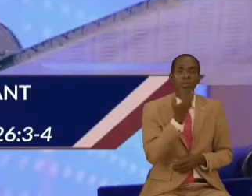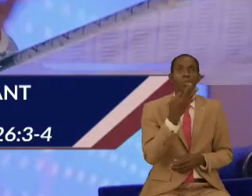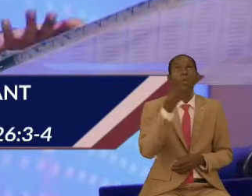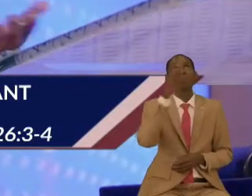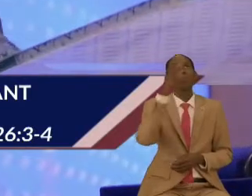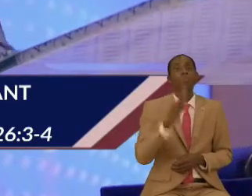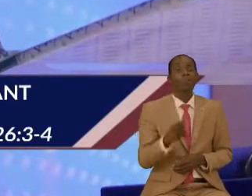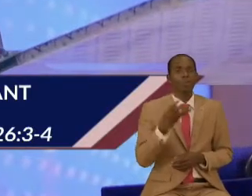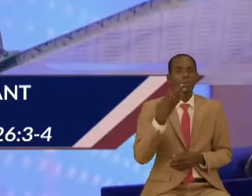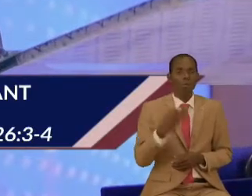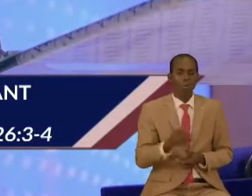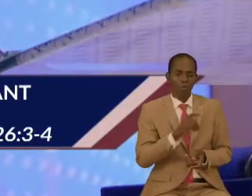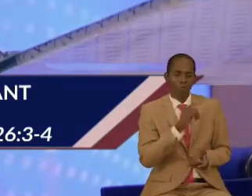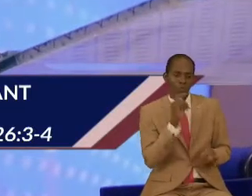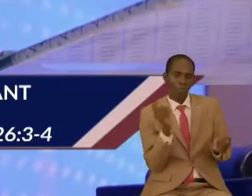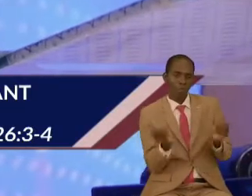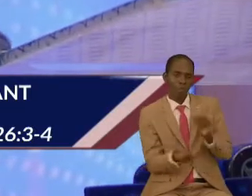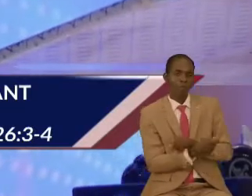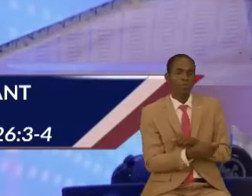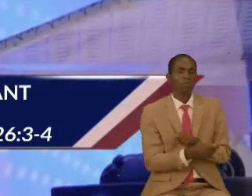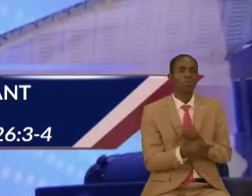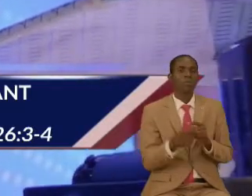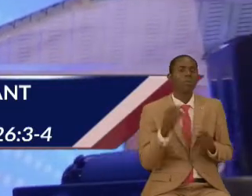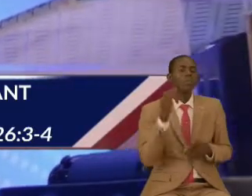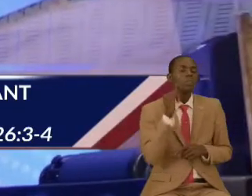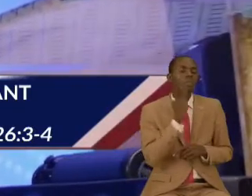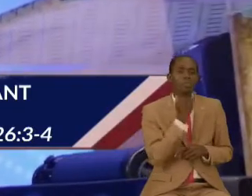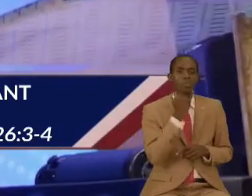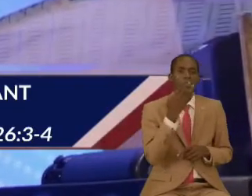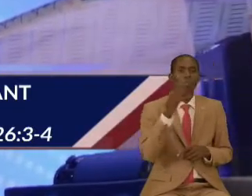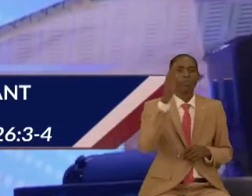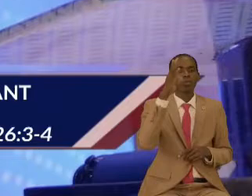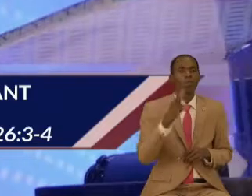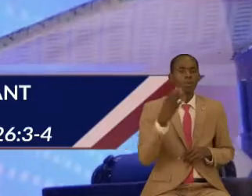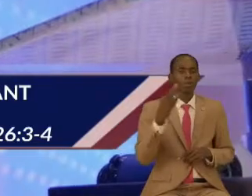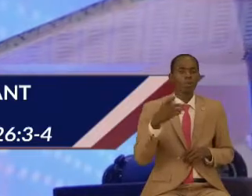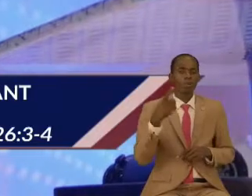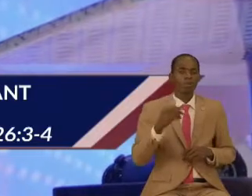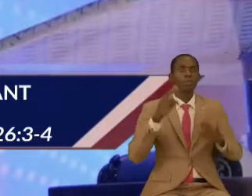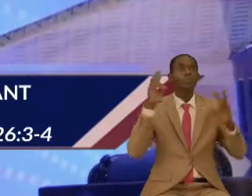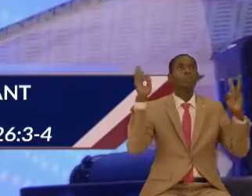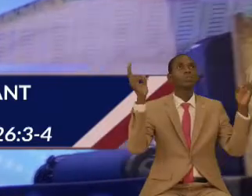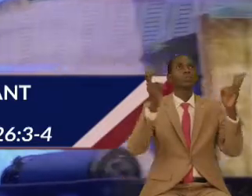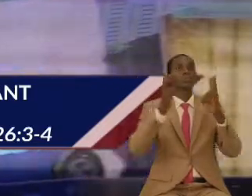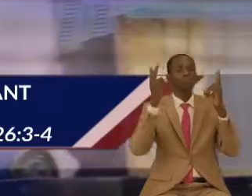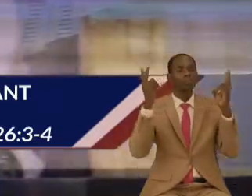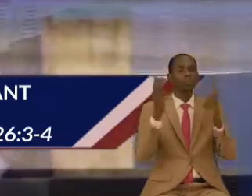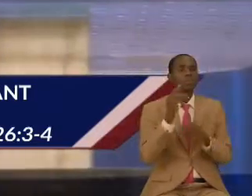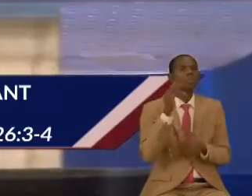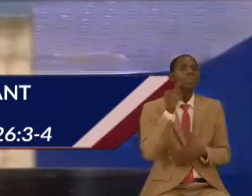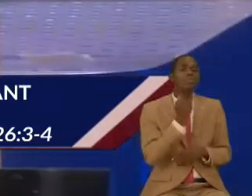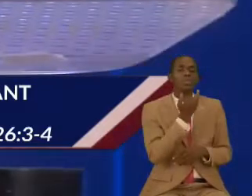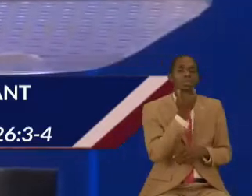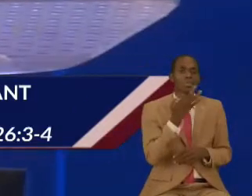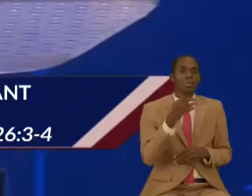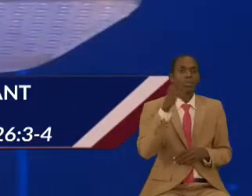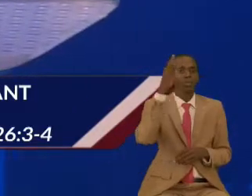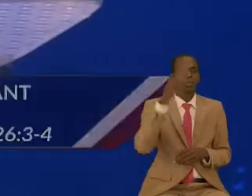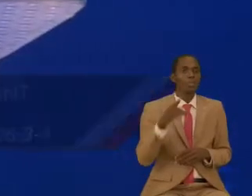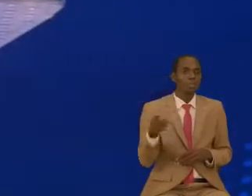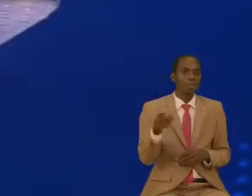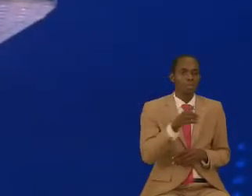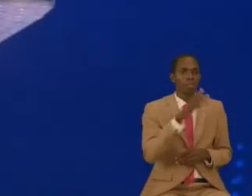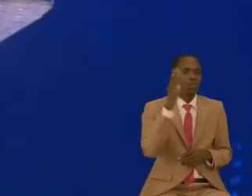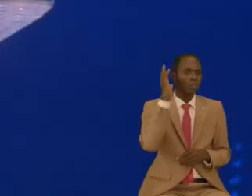of transformed Israel of God, of the triumphant Israel of God. Ye shall